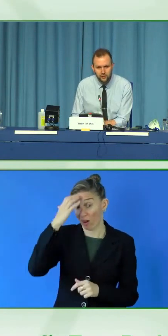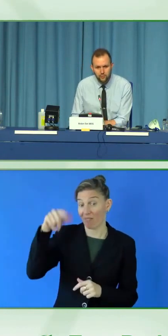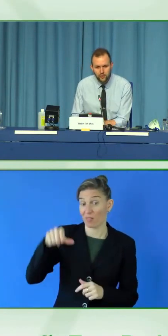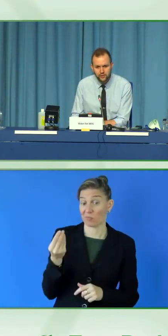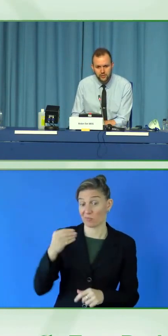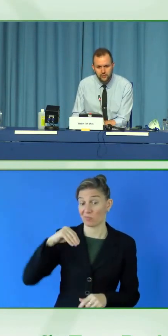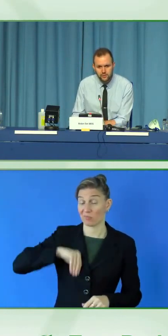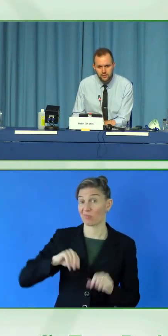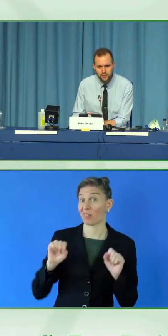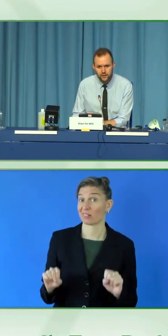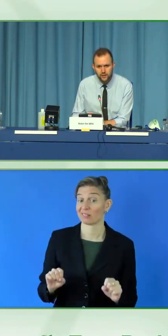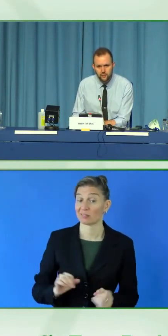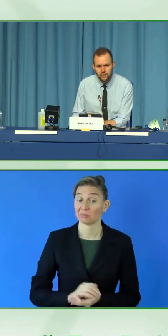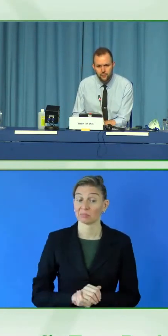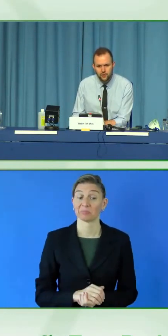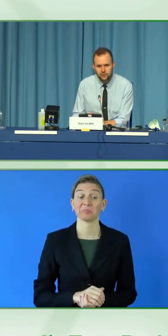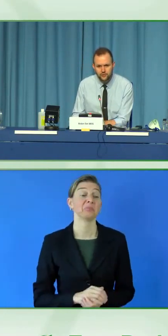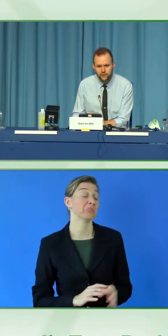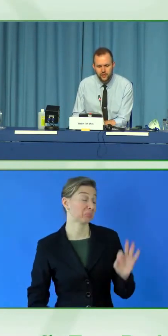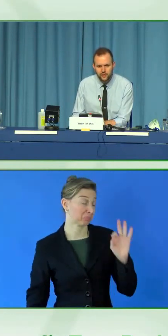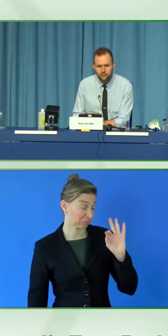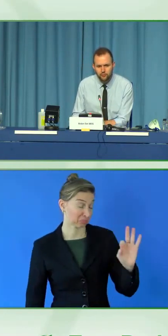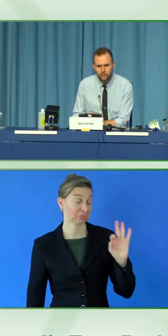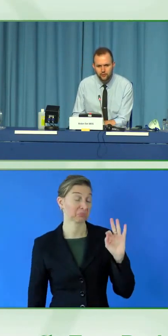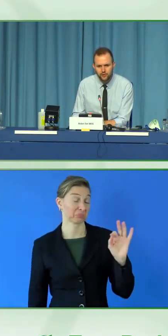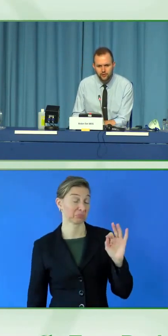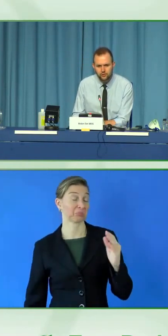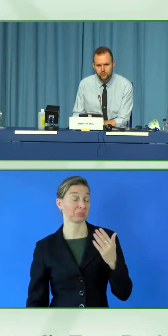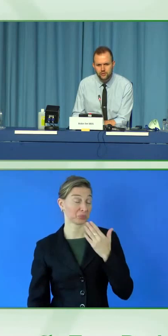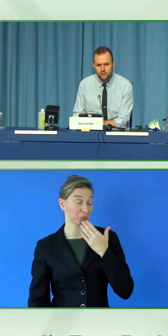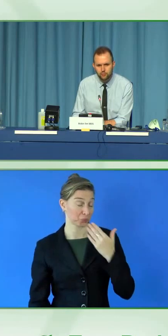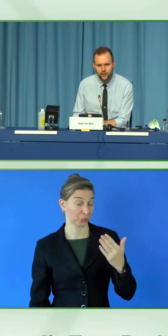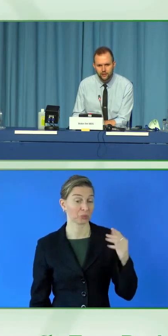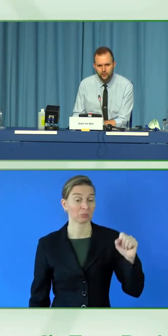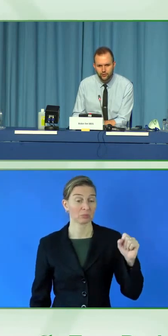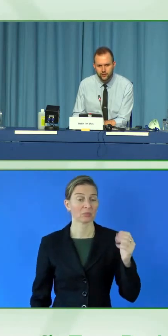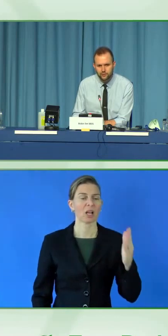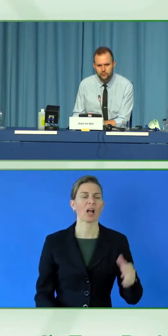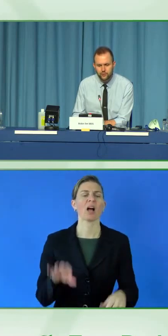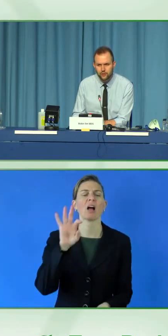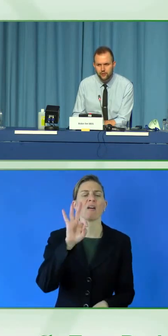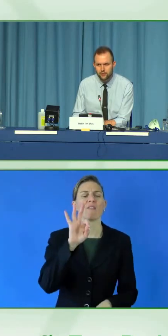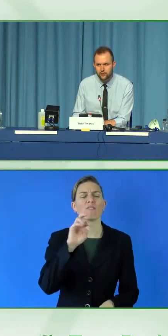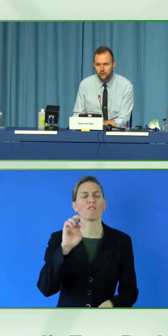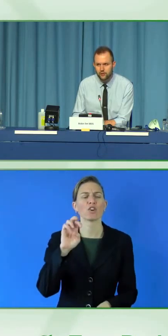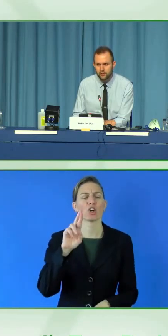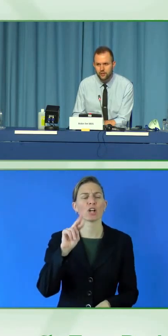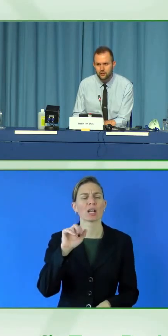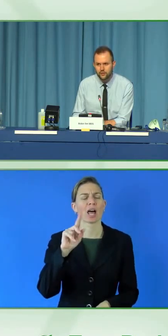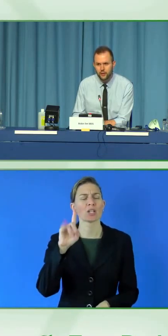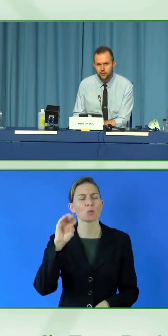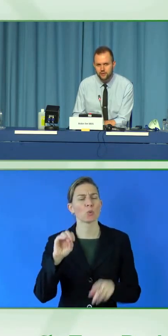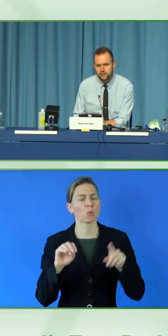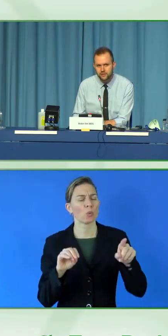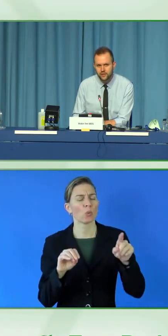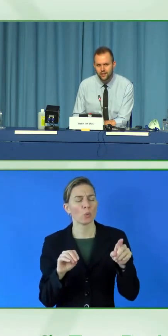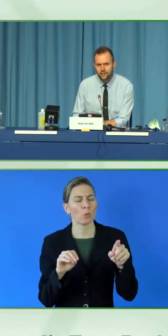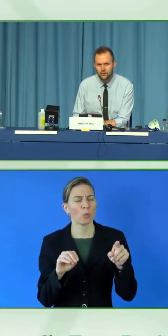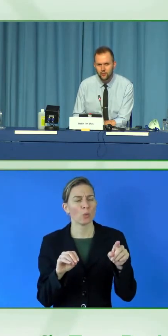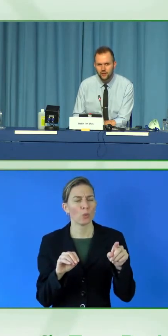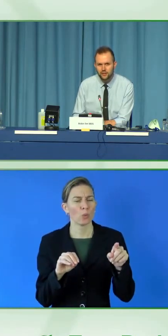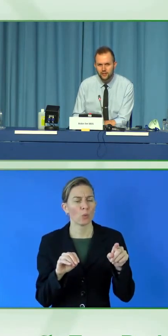Very valid point, James. I'm wondering, Fernanda, what for you was the breakthrough? And in thinking of